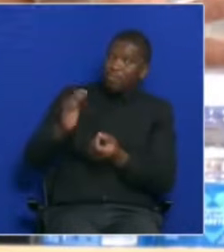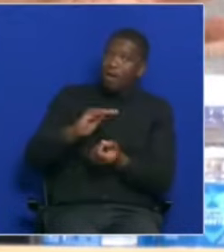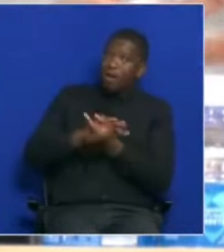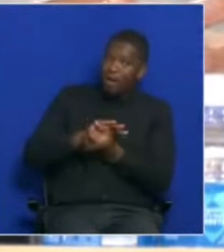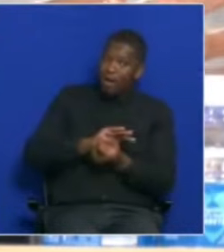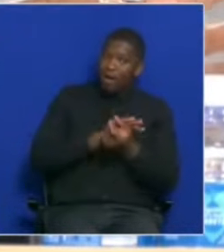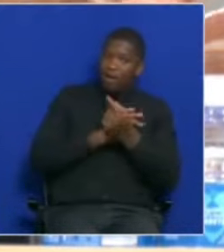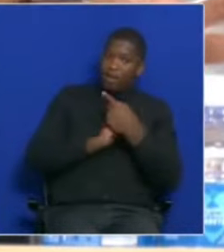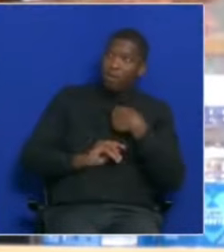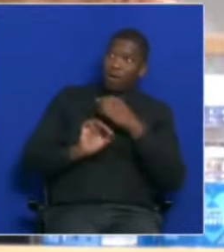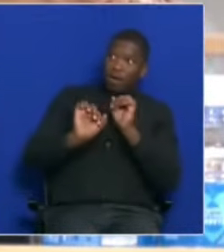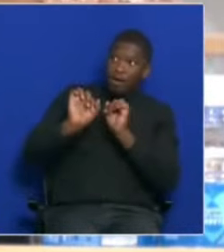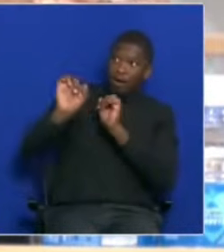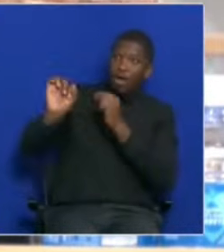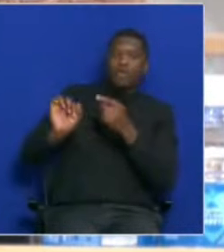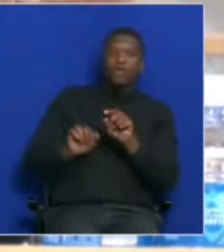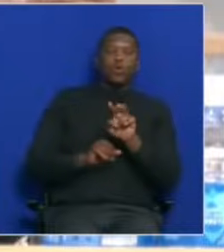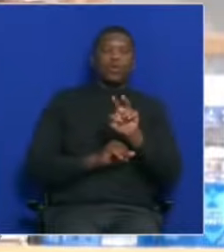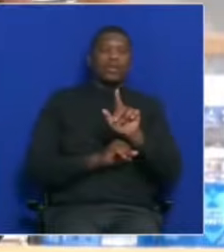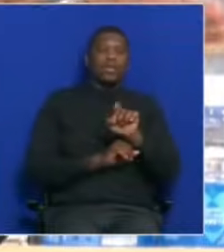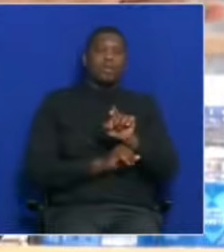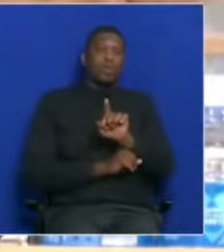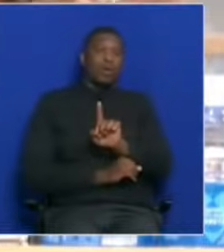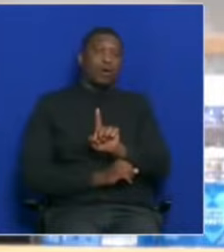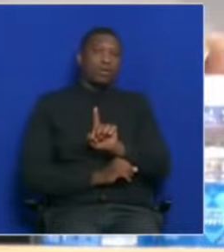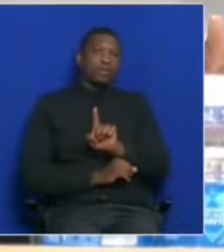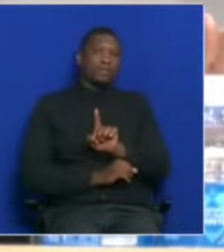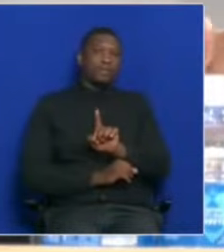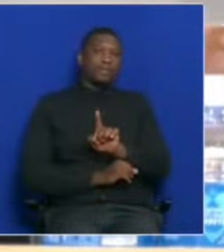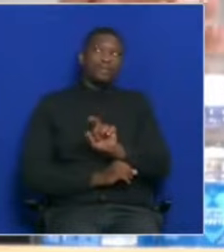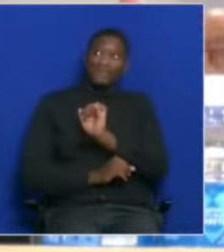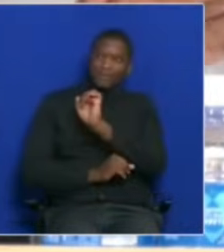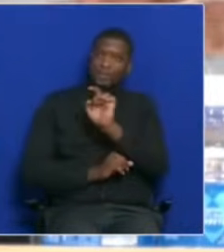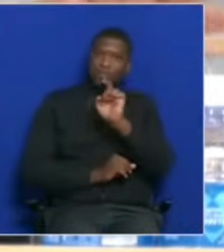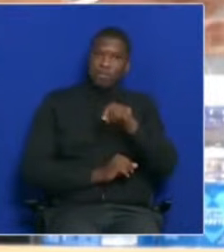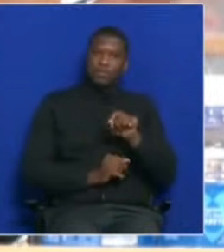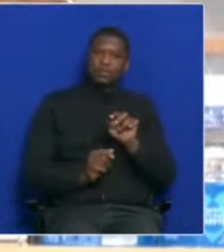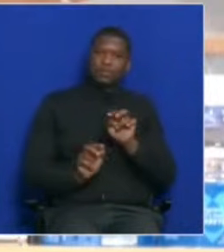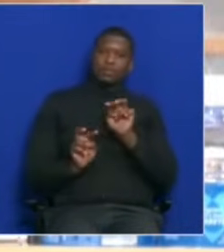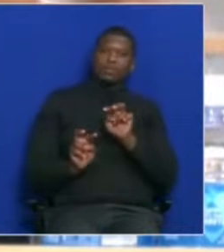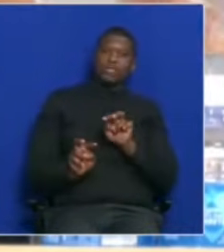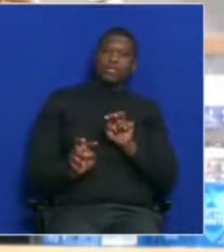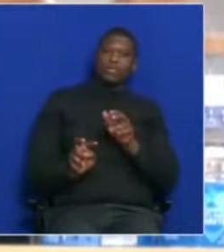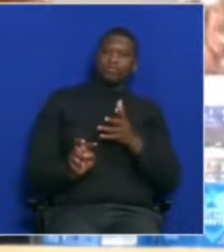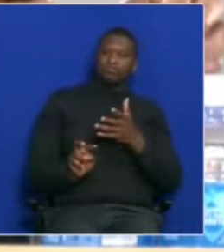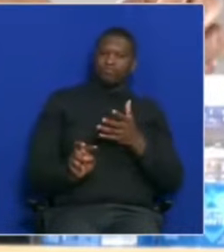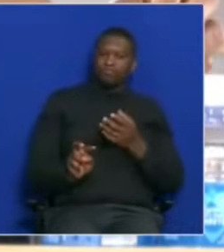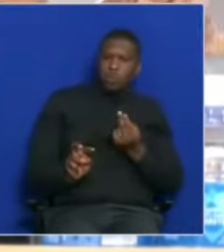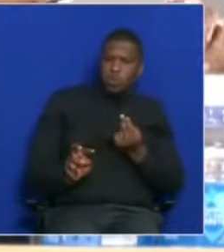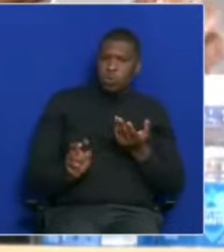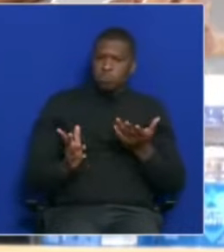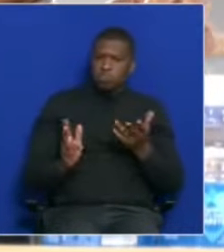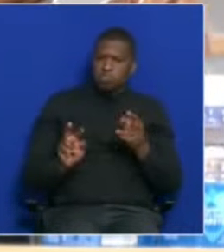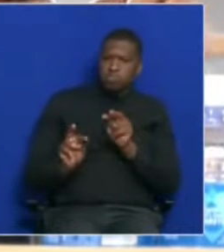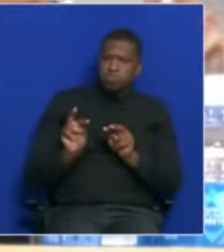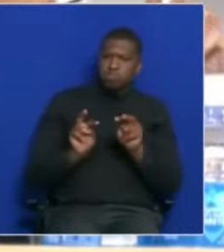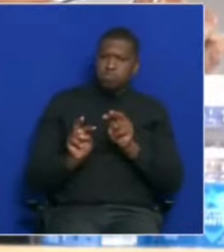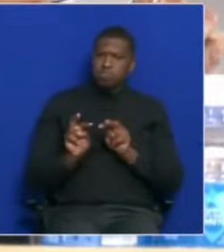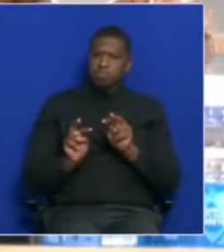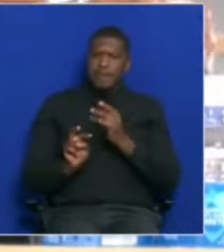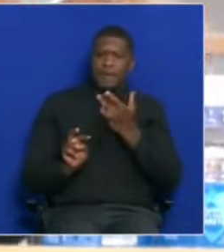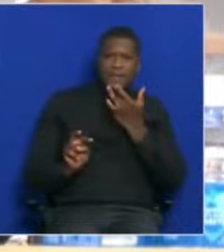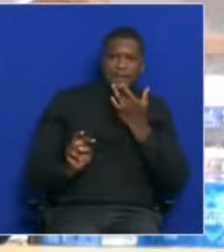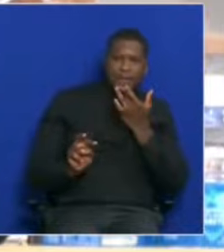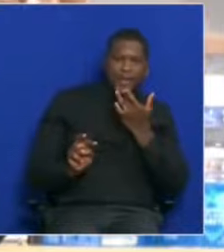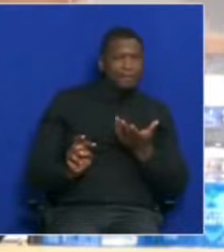a 28-1, she must look at it with a fresh eye, with an unbiased eye, if